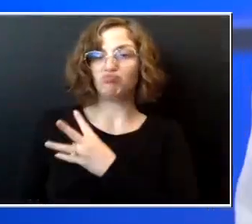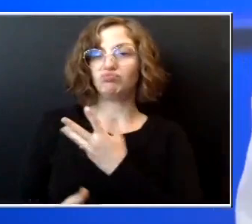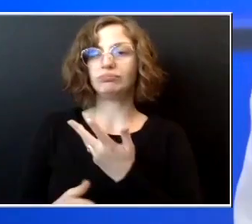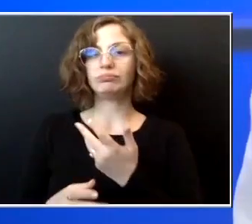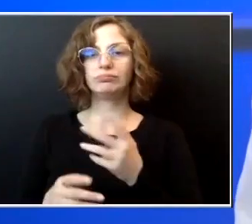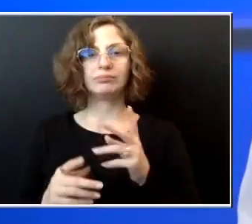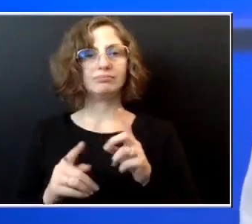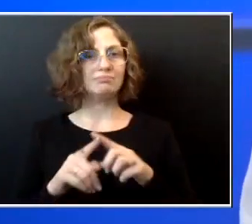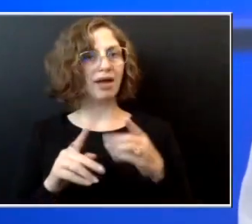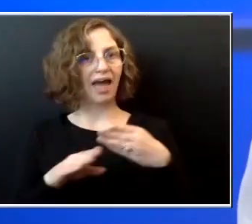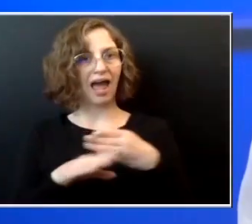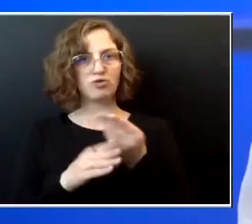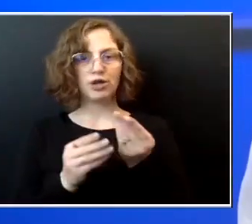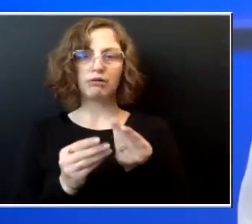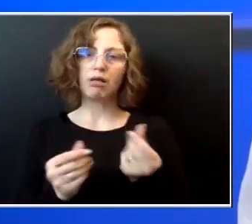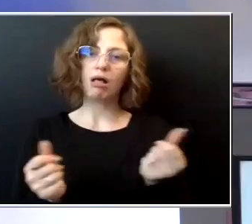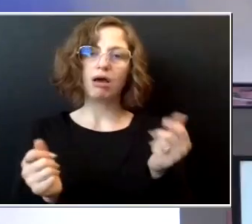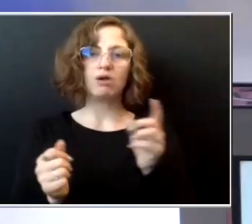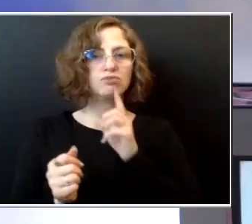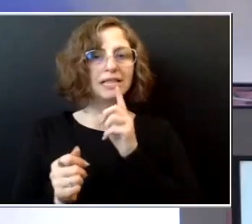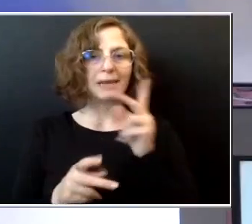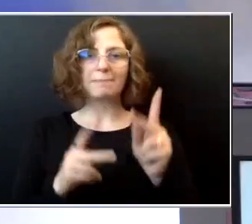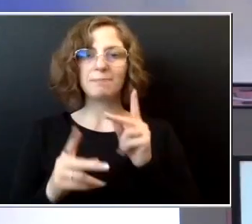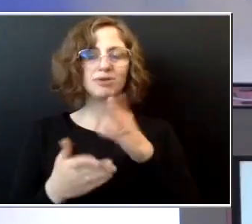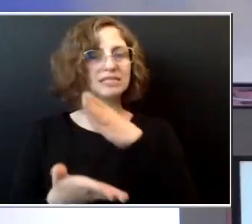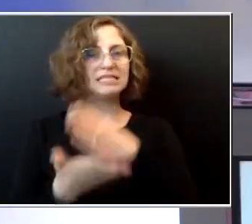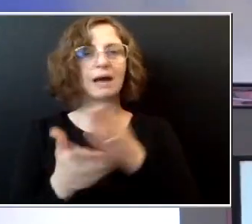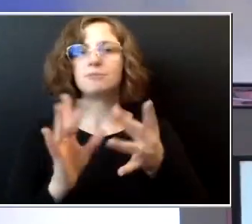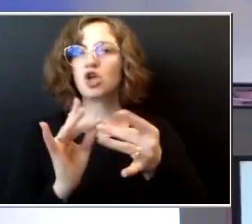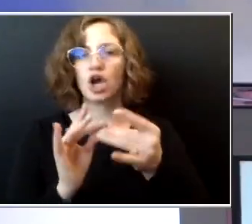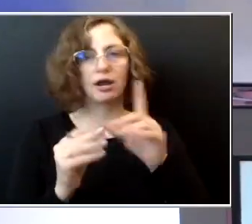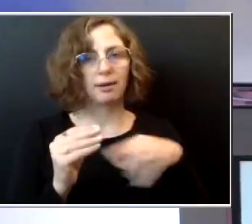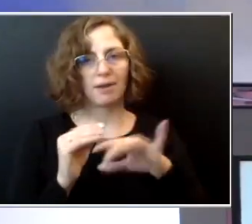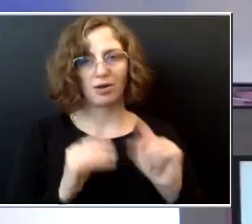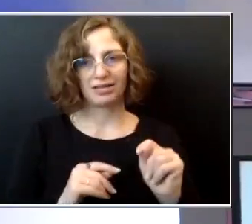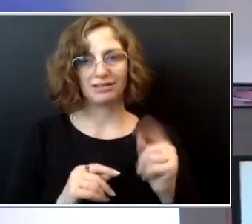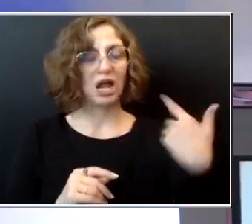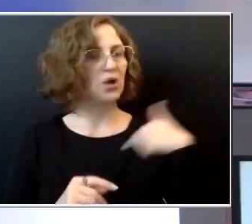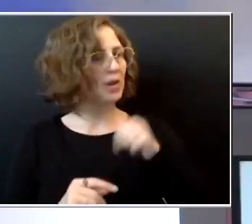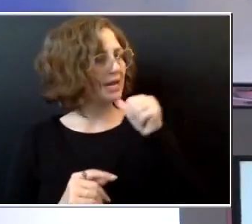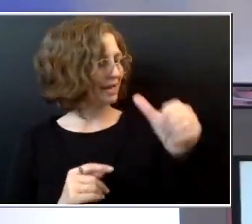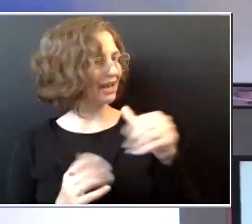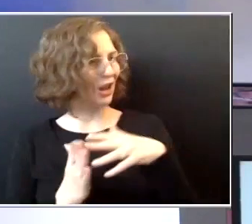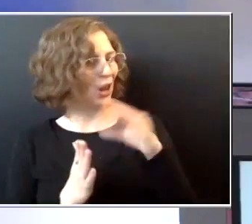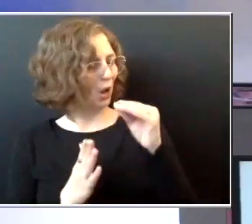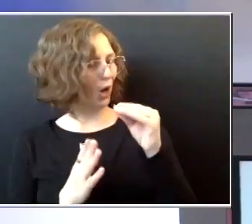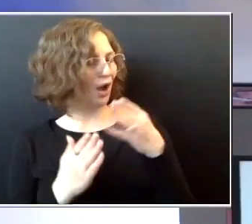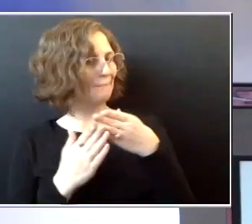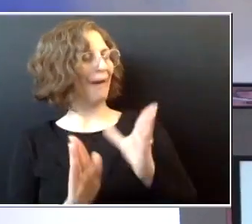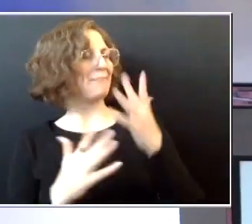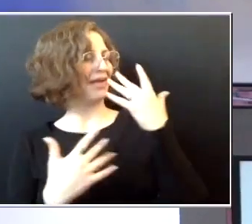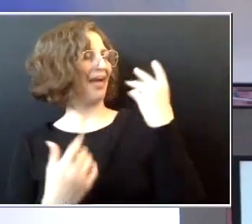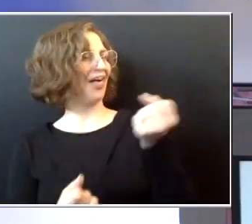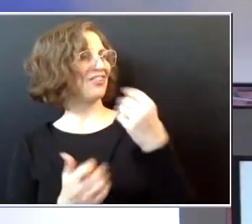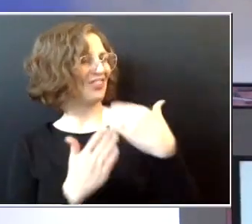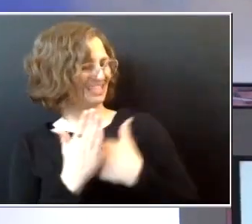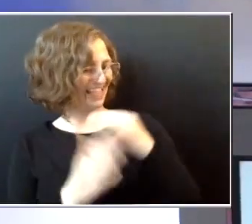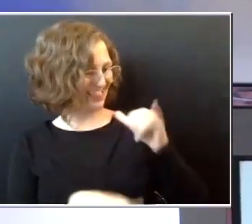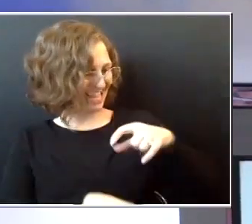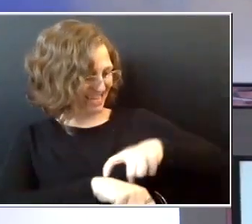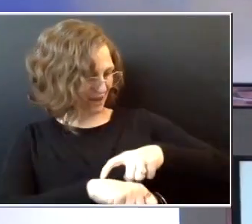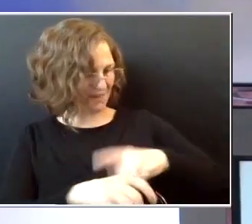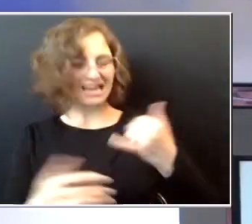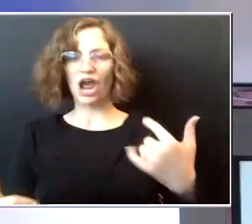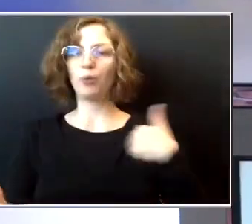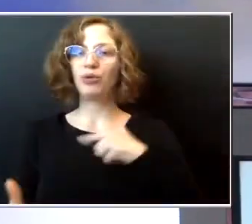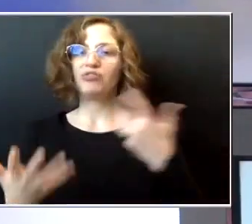media. And we didn't learn a big public health lesson then. Yeah. And it's like we've already forgotten the things we should be working on to prevent the next one now,